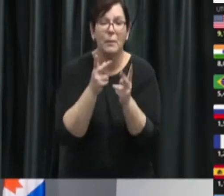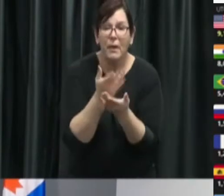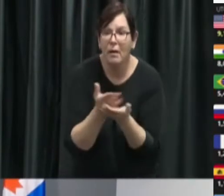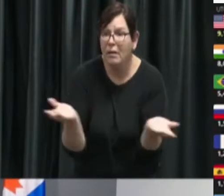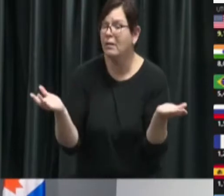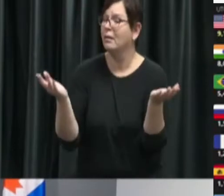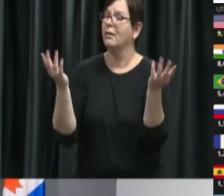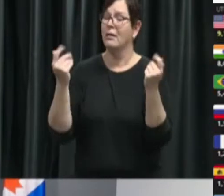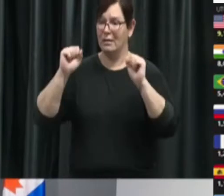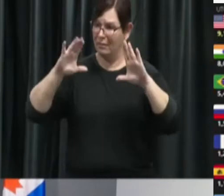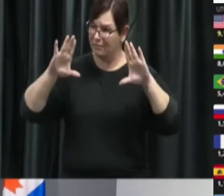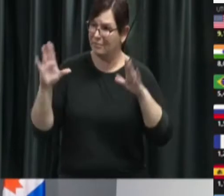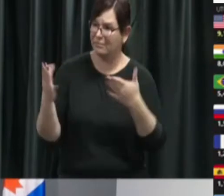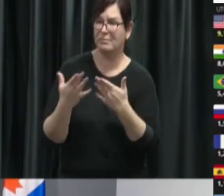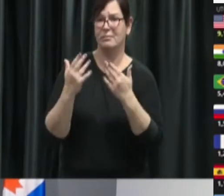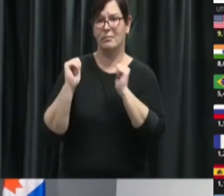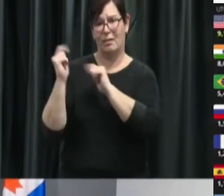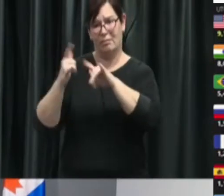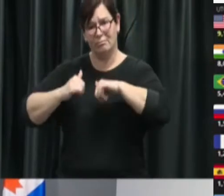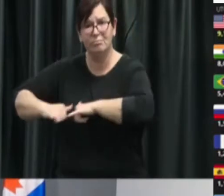potential.